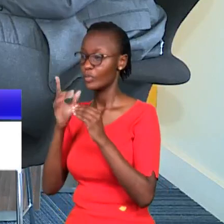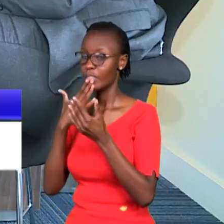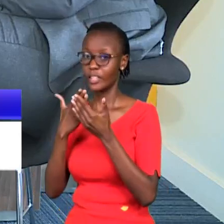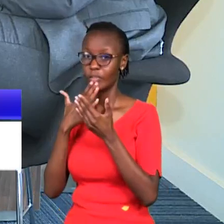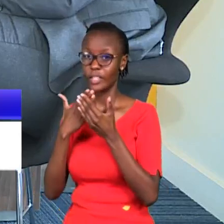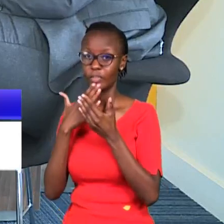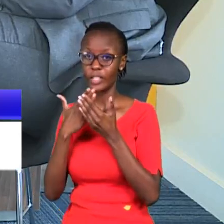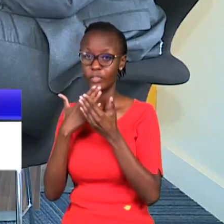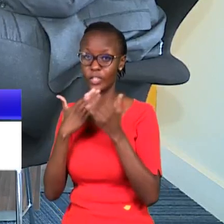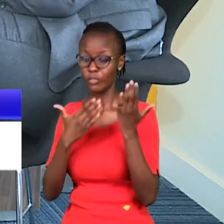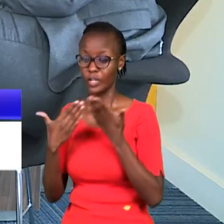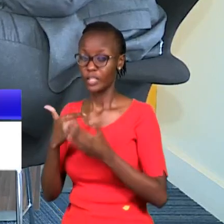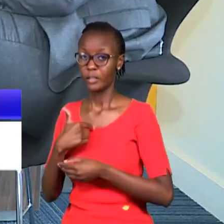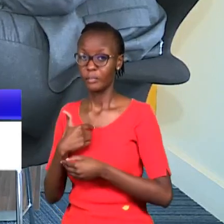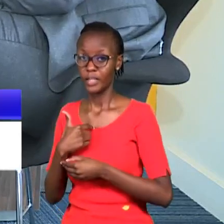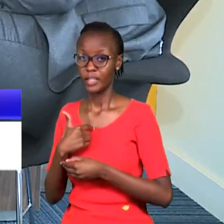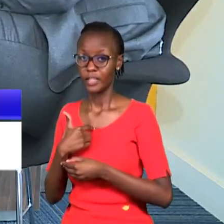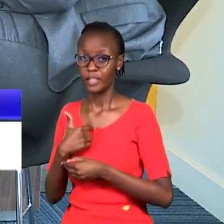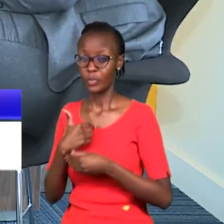for welcoming to our office.